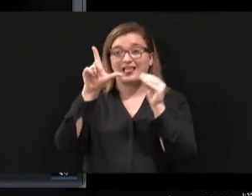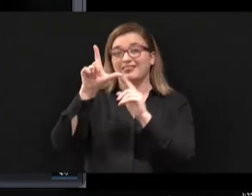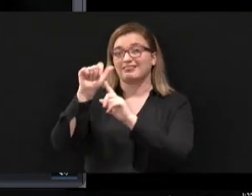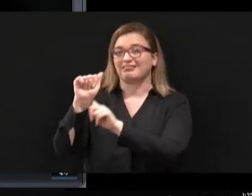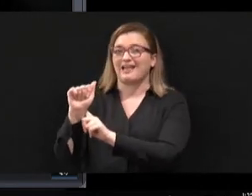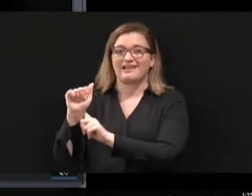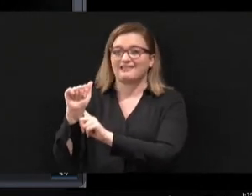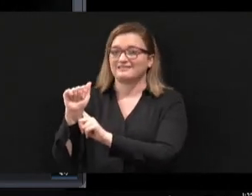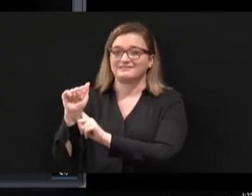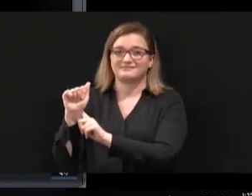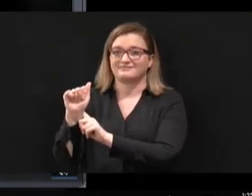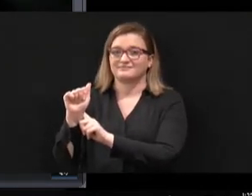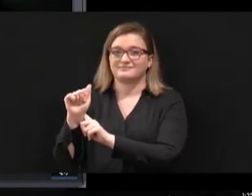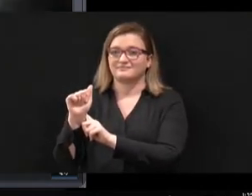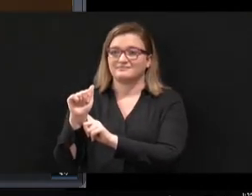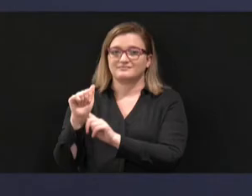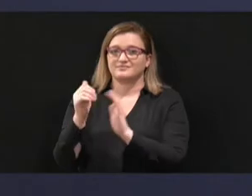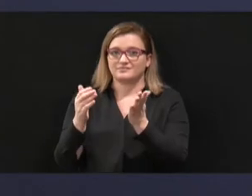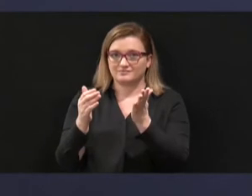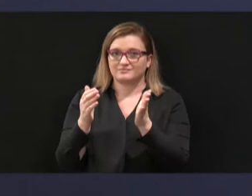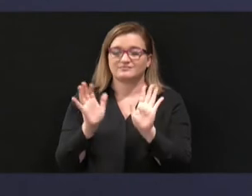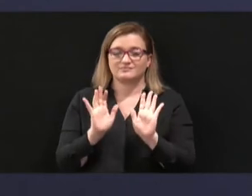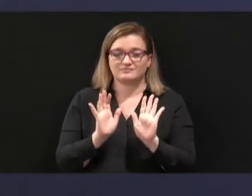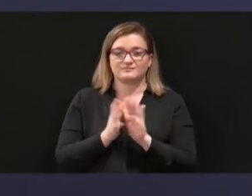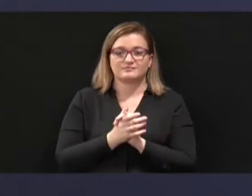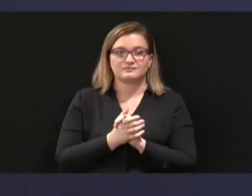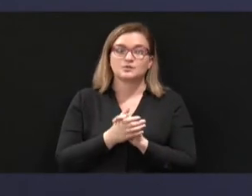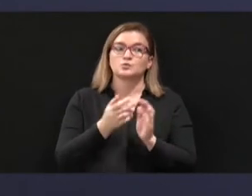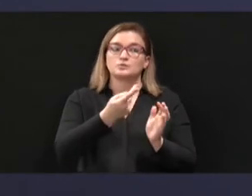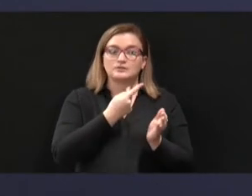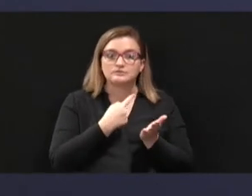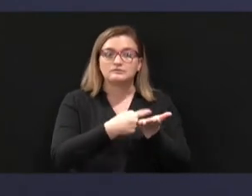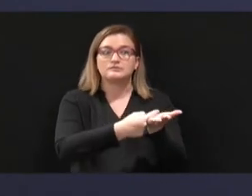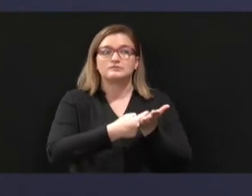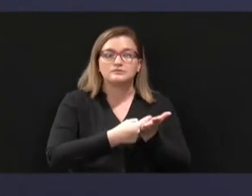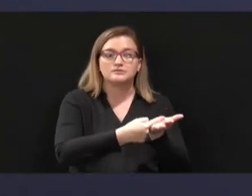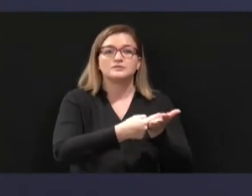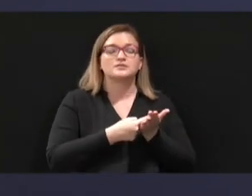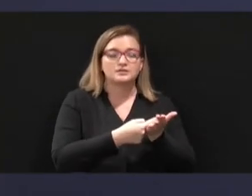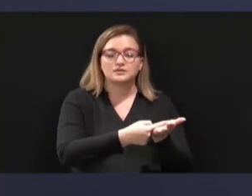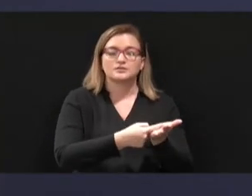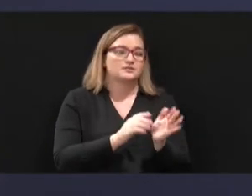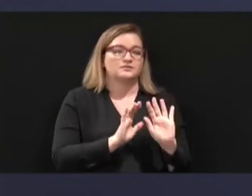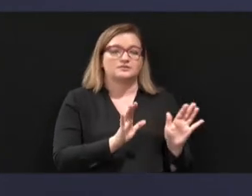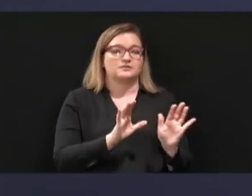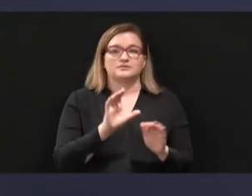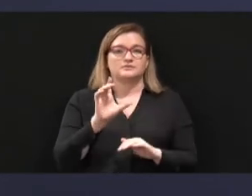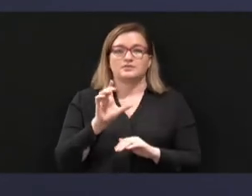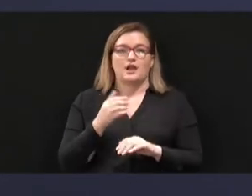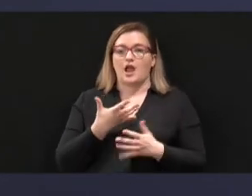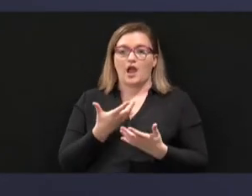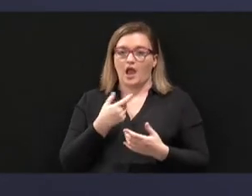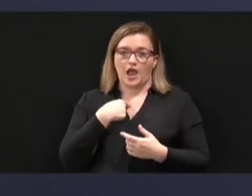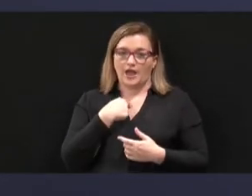And we've gone to the mat with a few people, but some people are very sure that it says la. I don't say I want